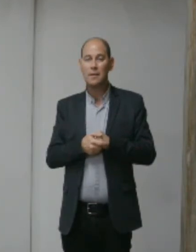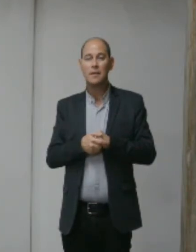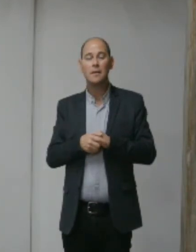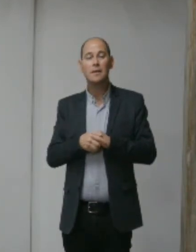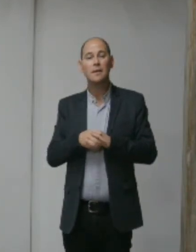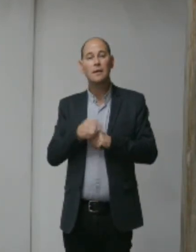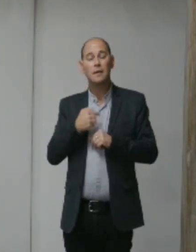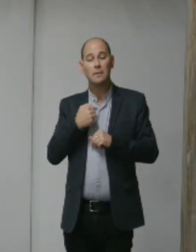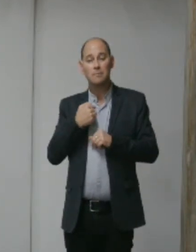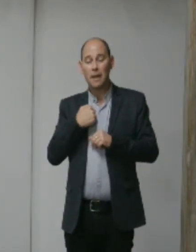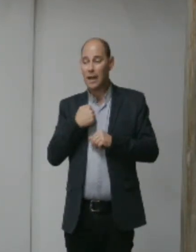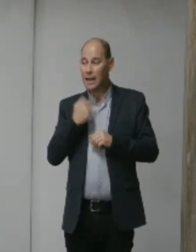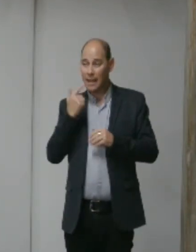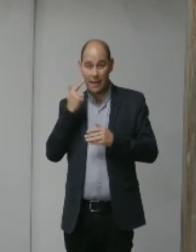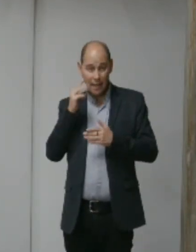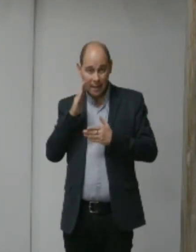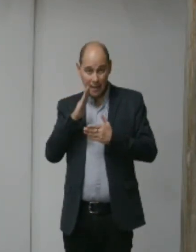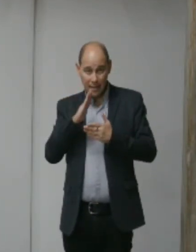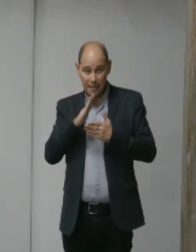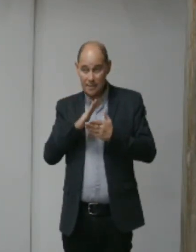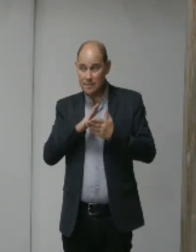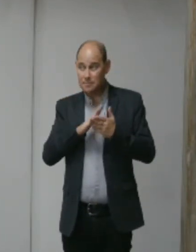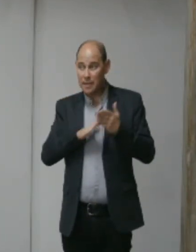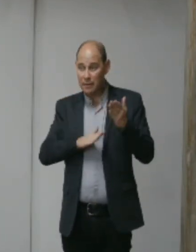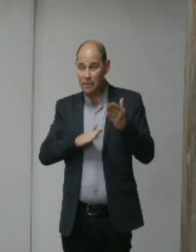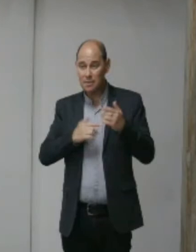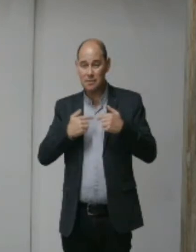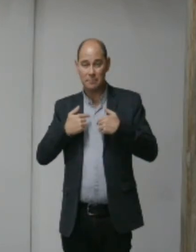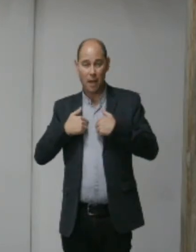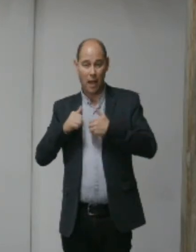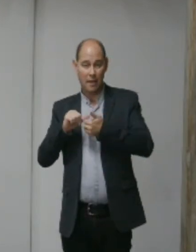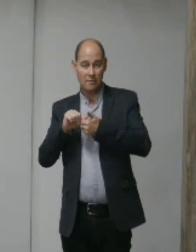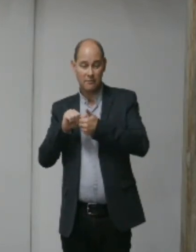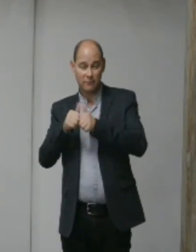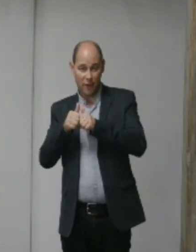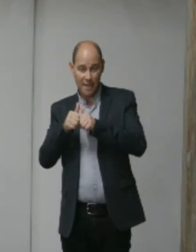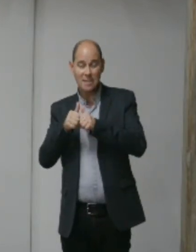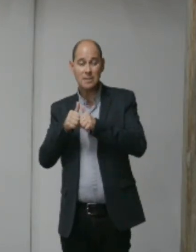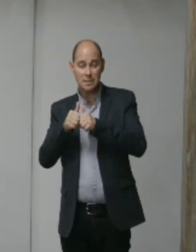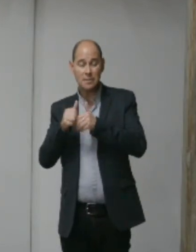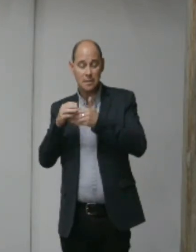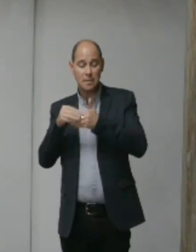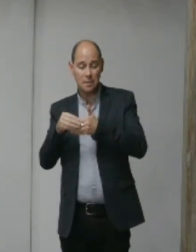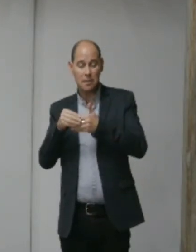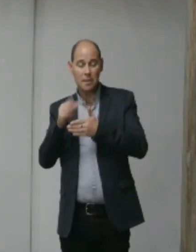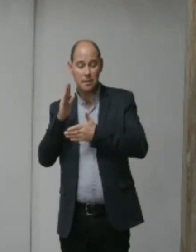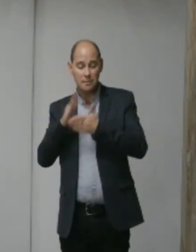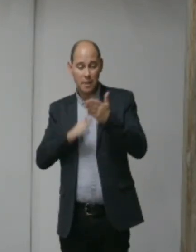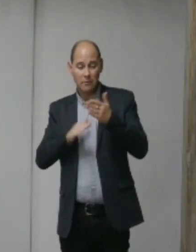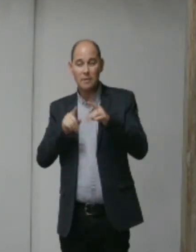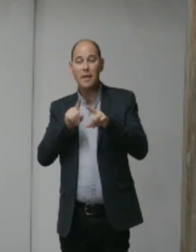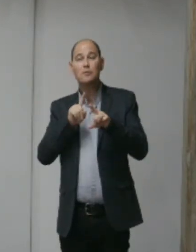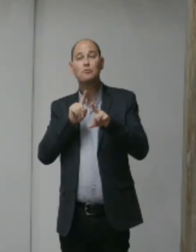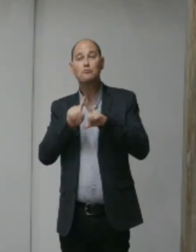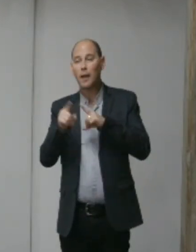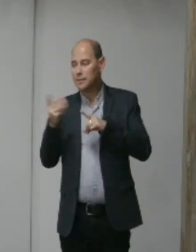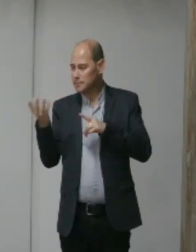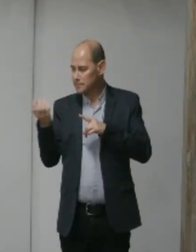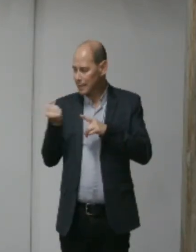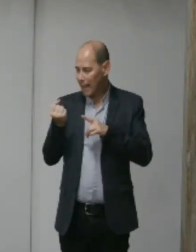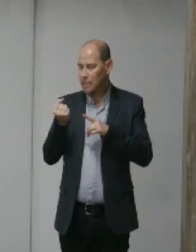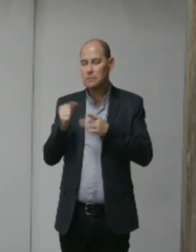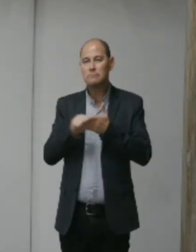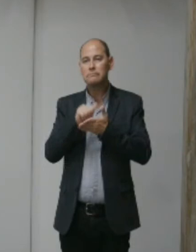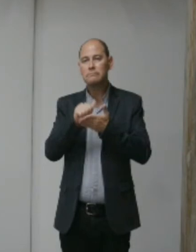experience, and a lot of my friends' experience of either trying to get the right support, whether it be through welfare